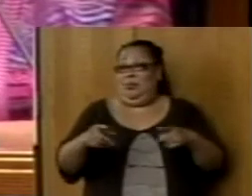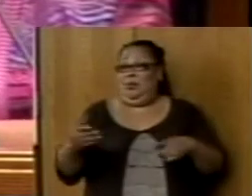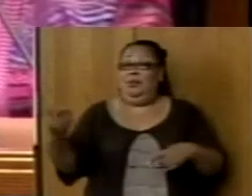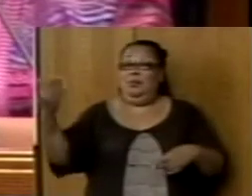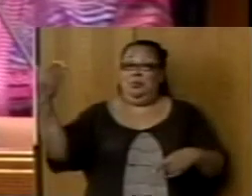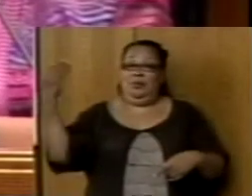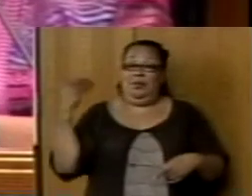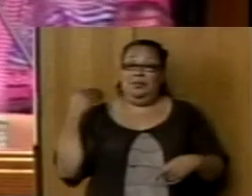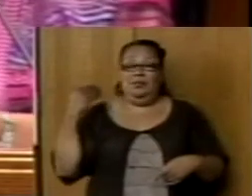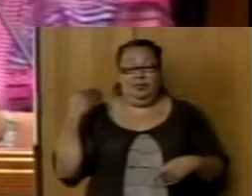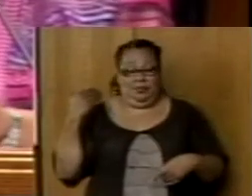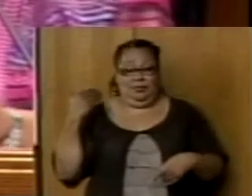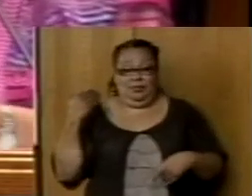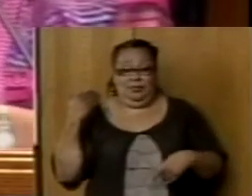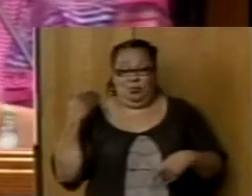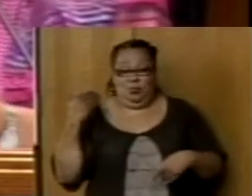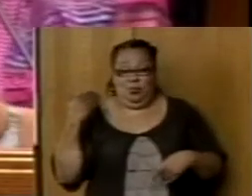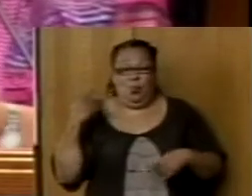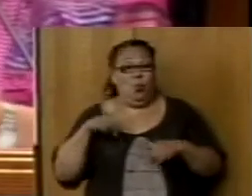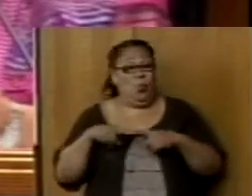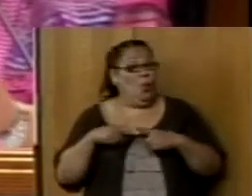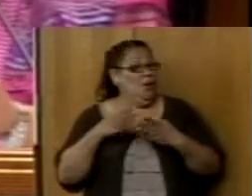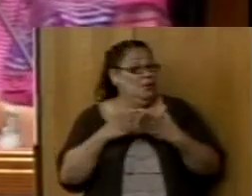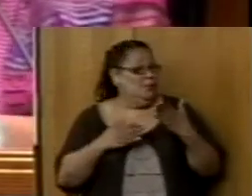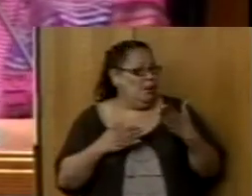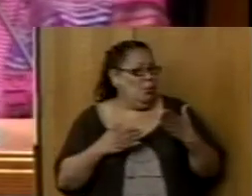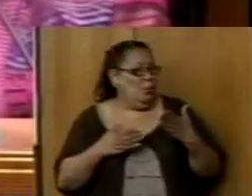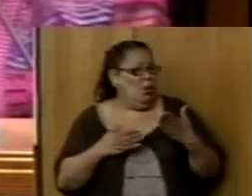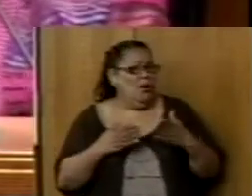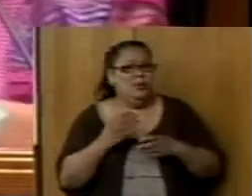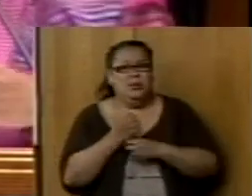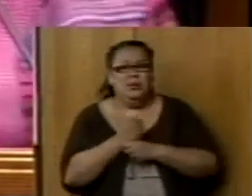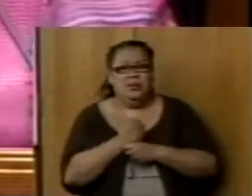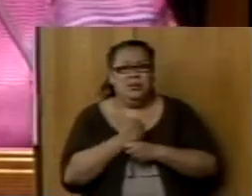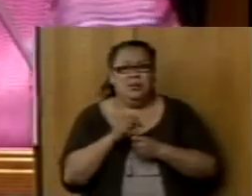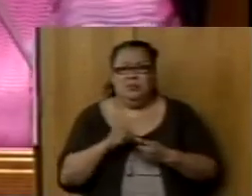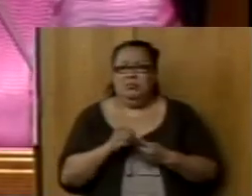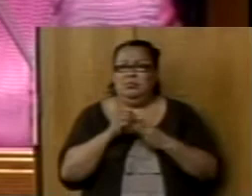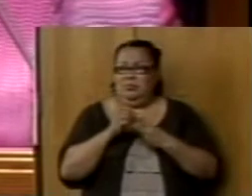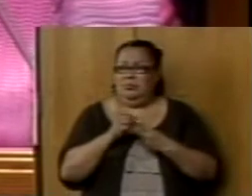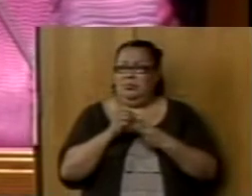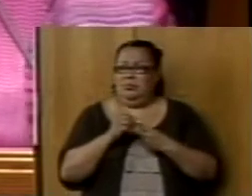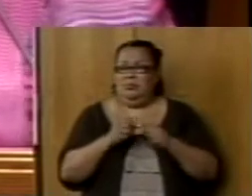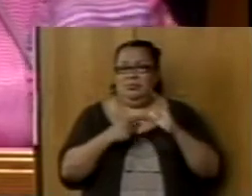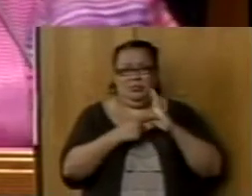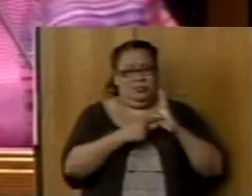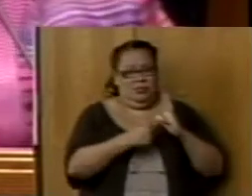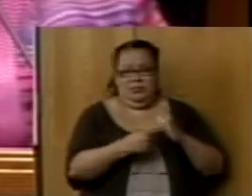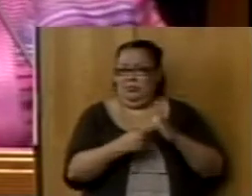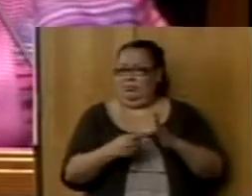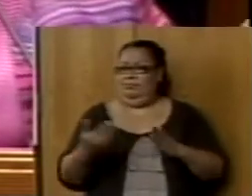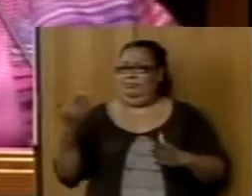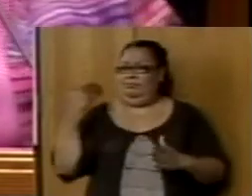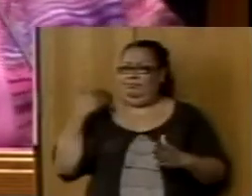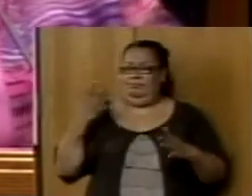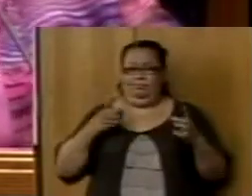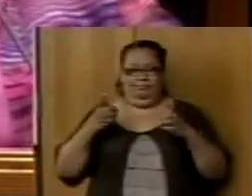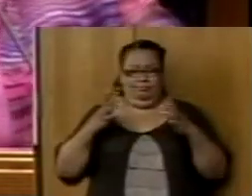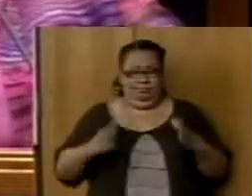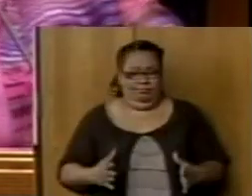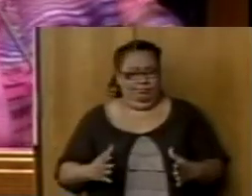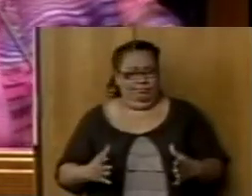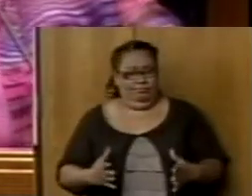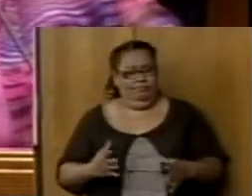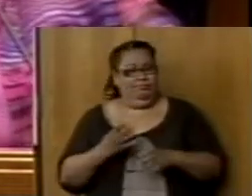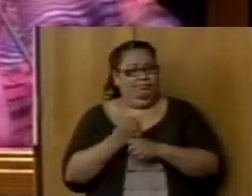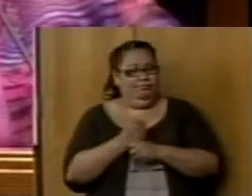where when someone didn't get a particular invitation, they've shown, and I brought it to past administration, where they